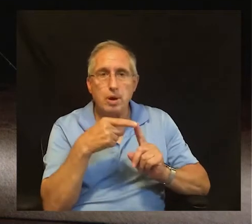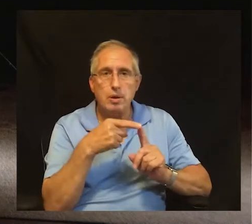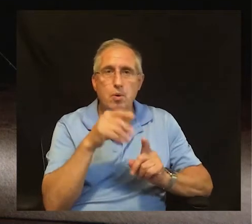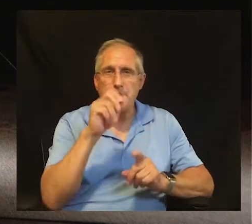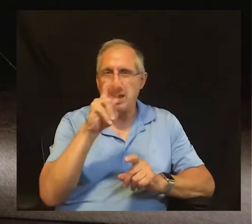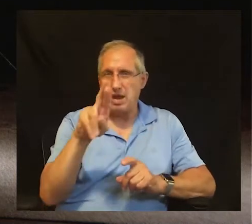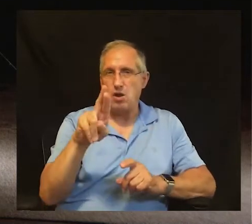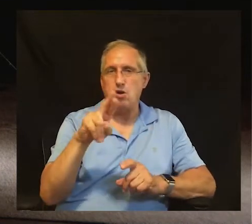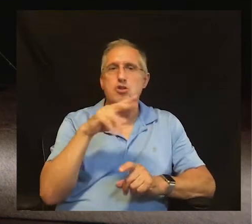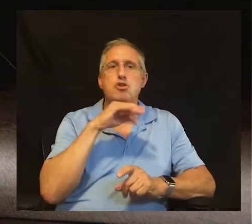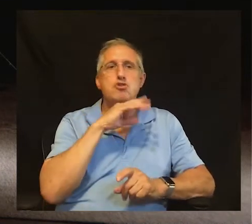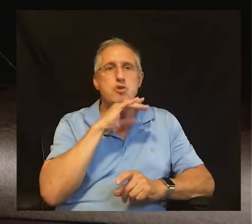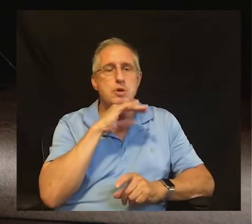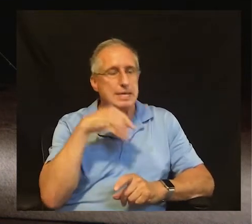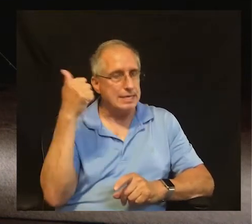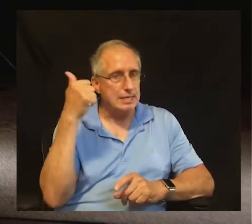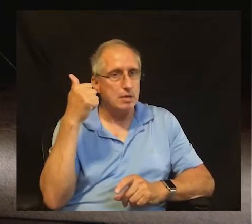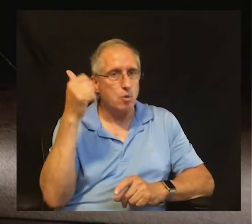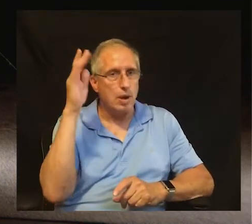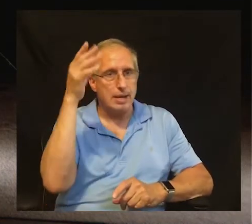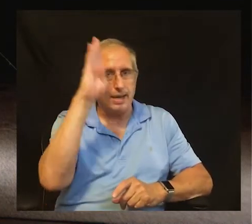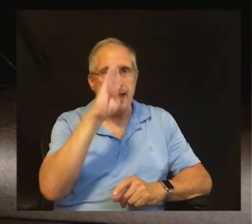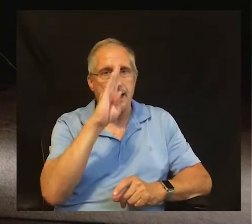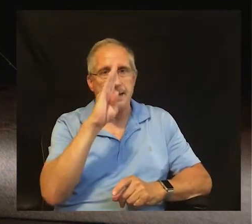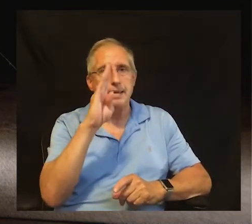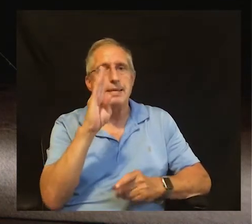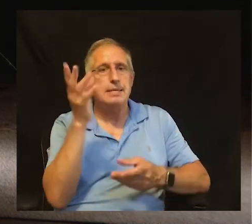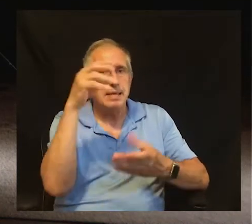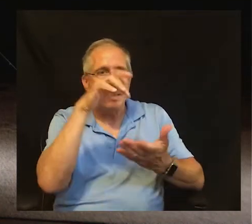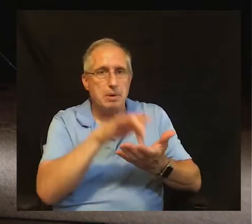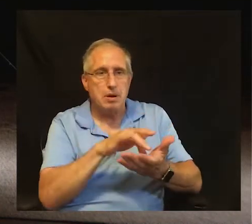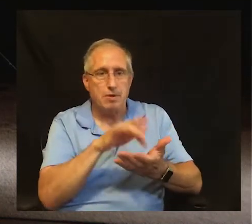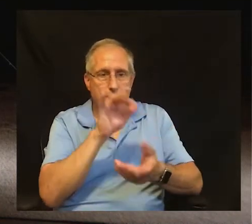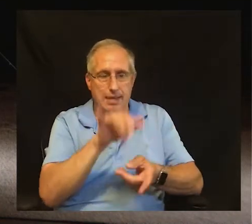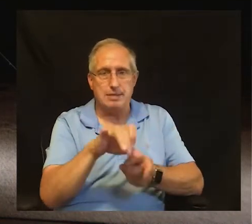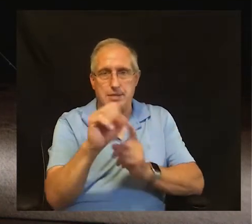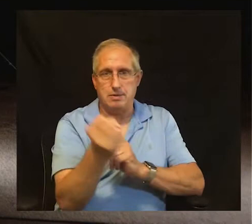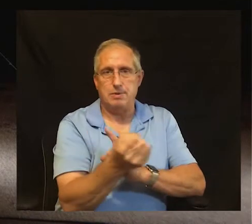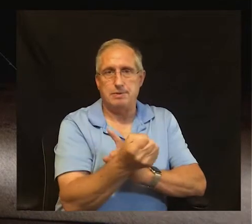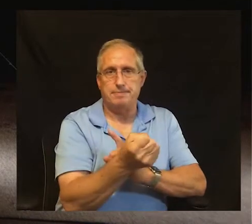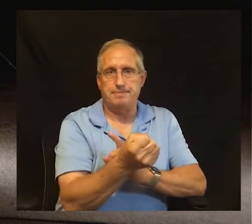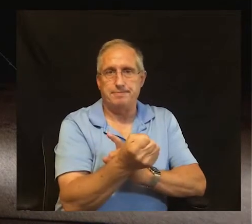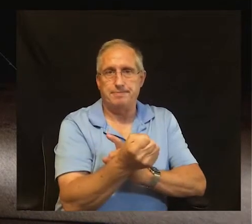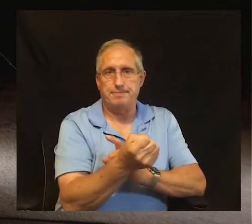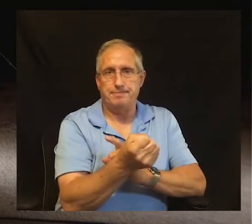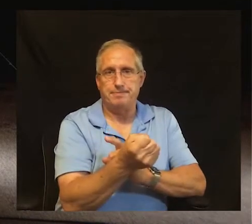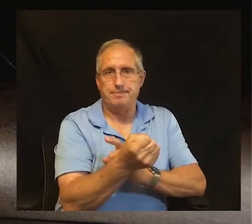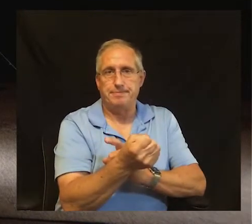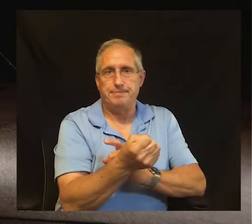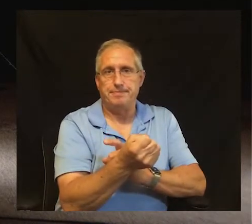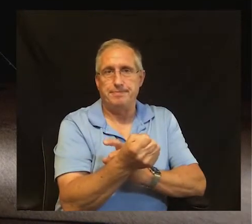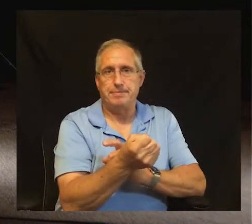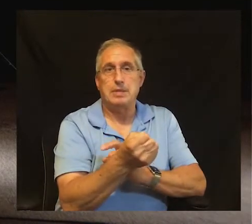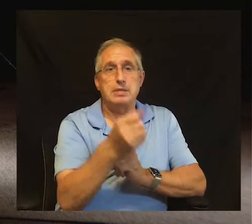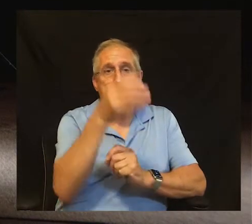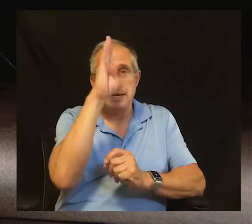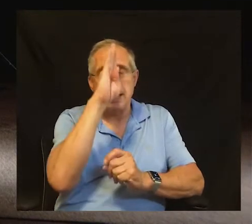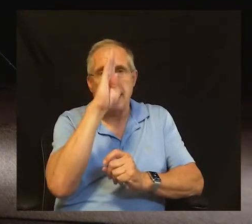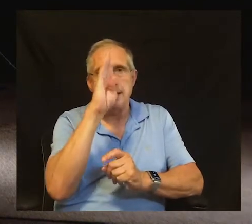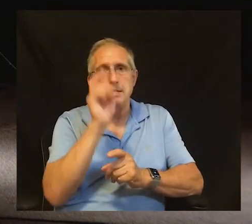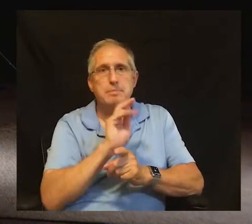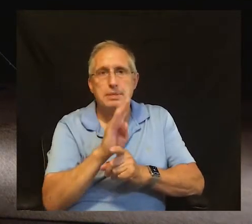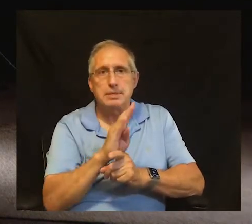is the dirtiest, because God is in the business of redeeming the dirt. See, God is in the